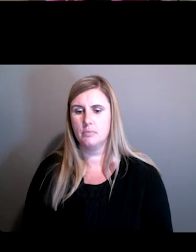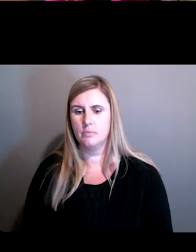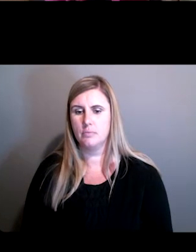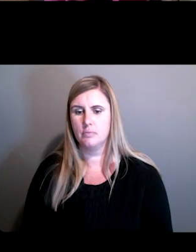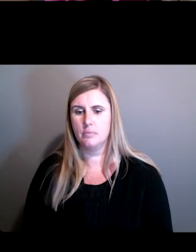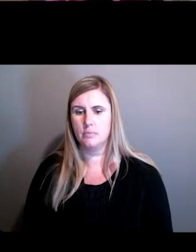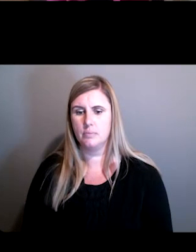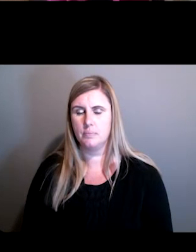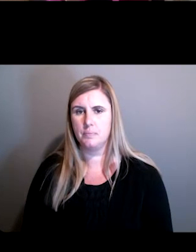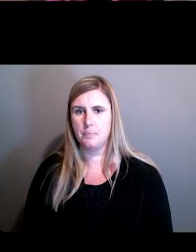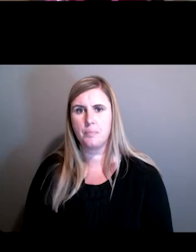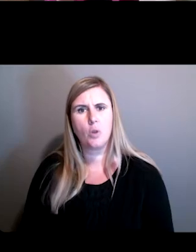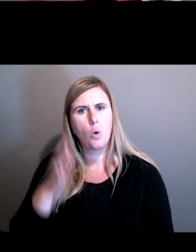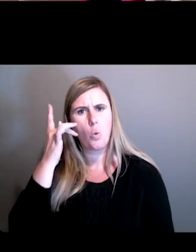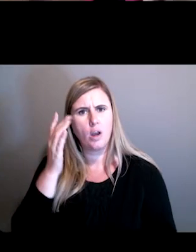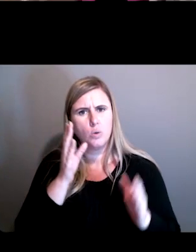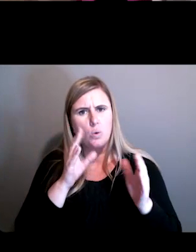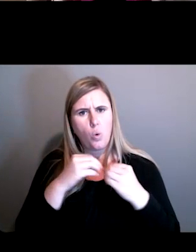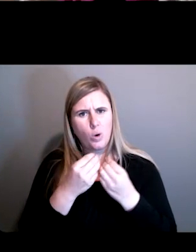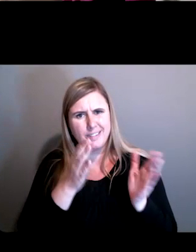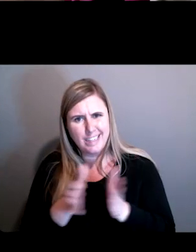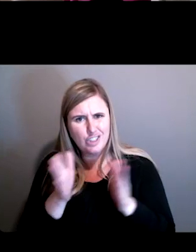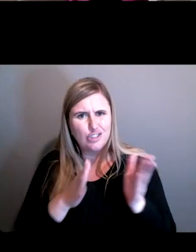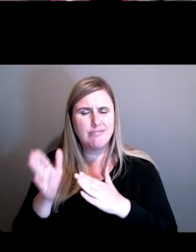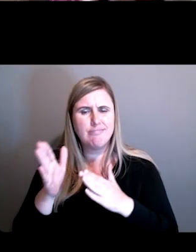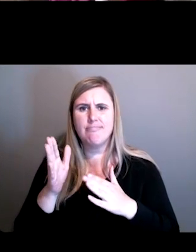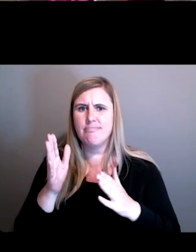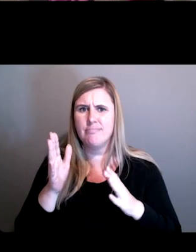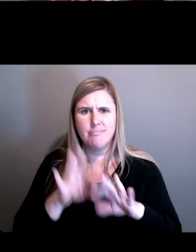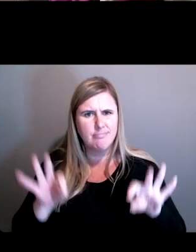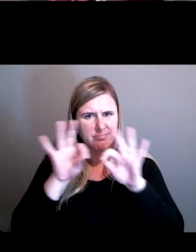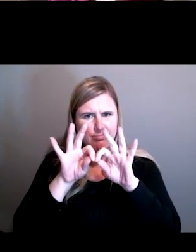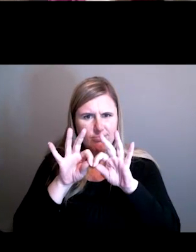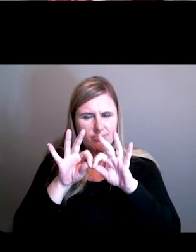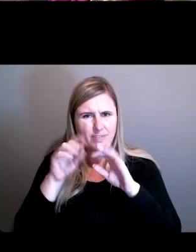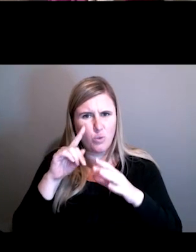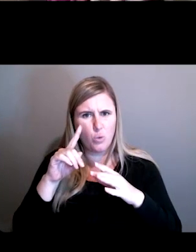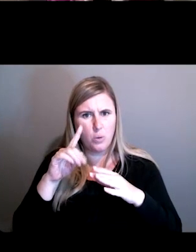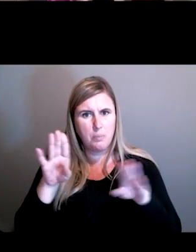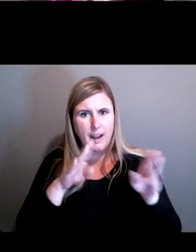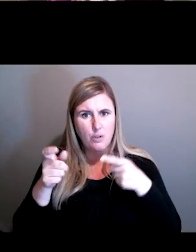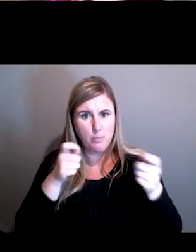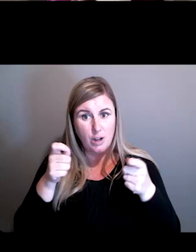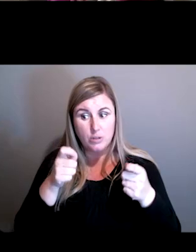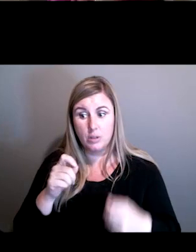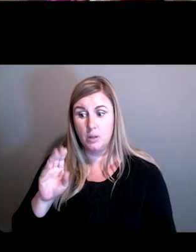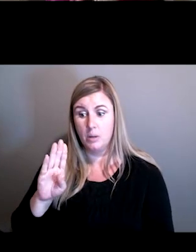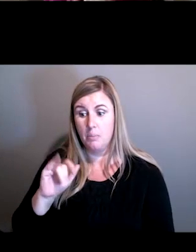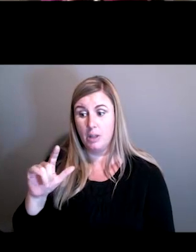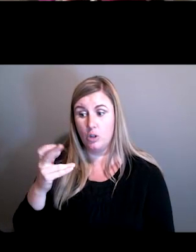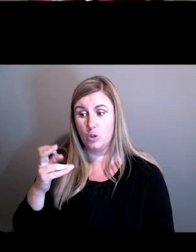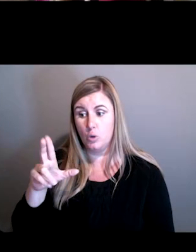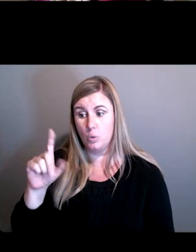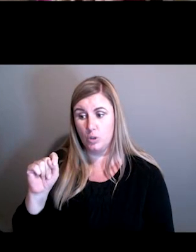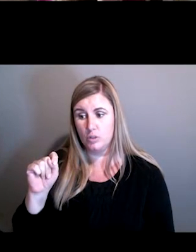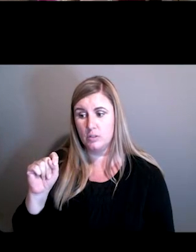So why is organization and schedule so important in regards to behavior management? Bill Heward once again said in his